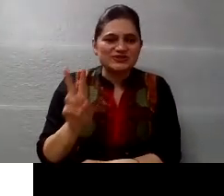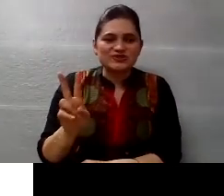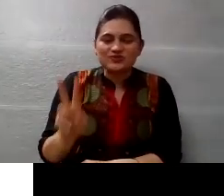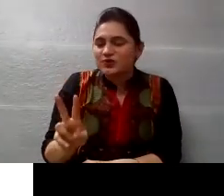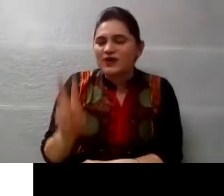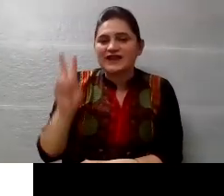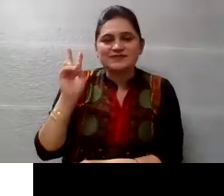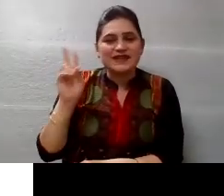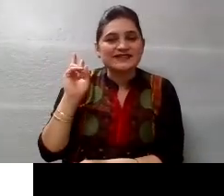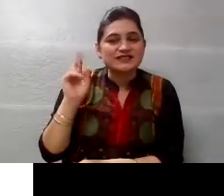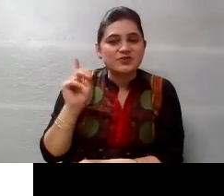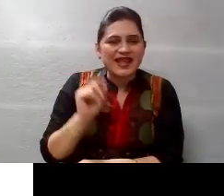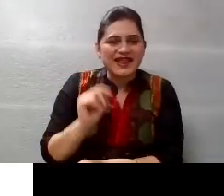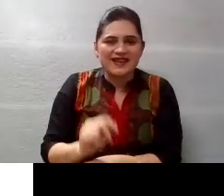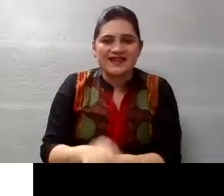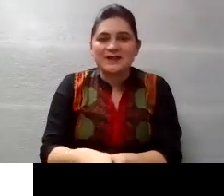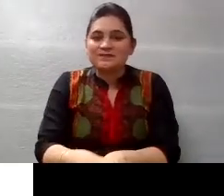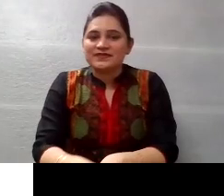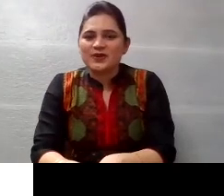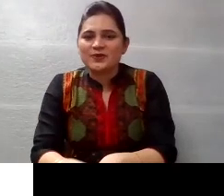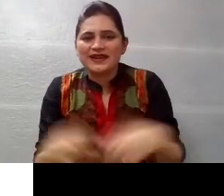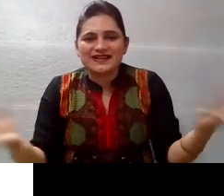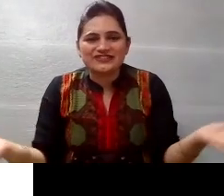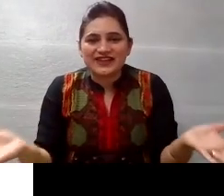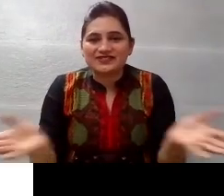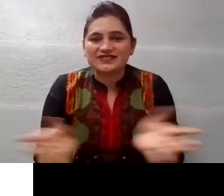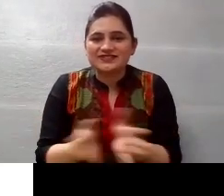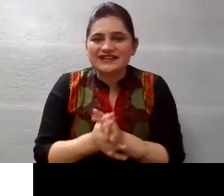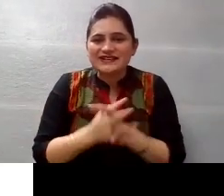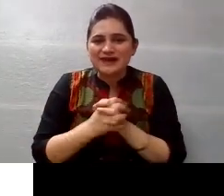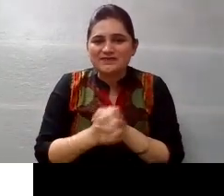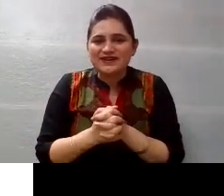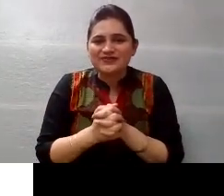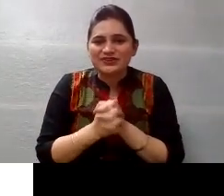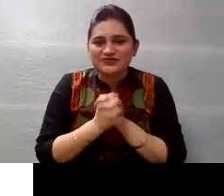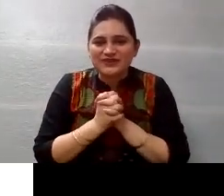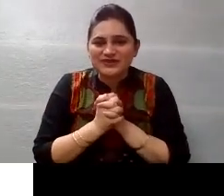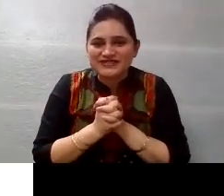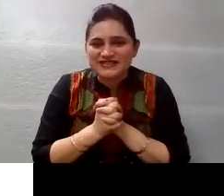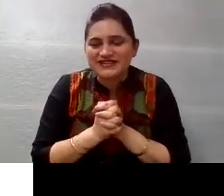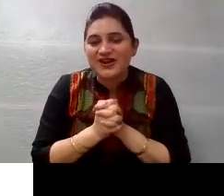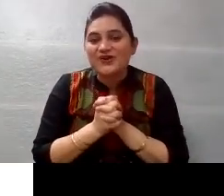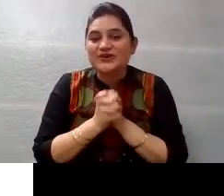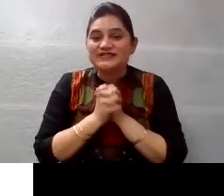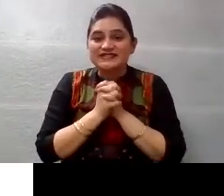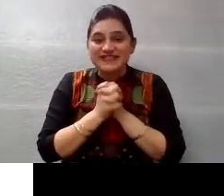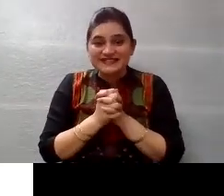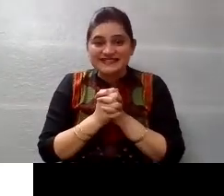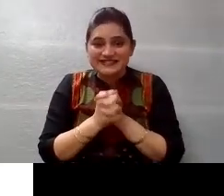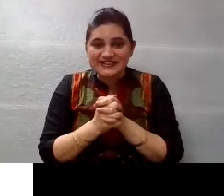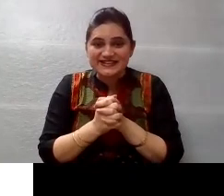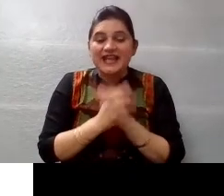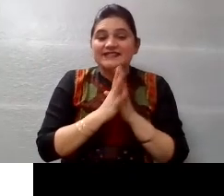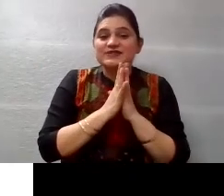into two ones makes 12. Now quickly check the third number. Oh, it's